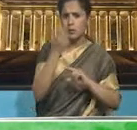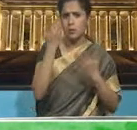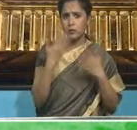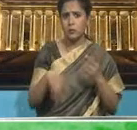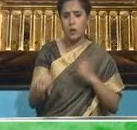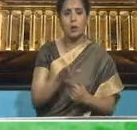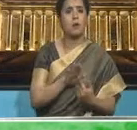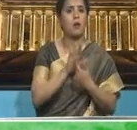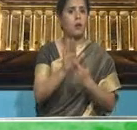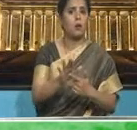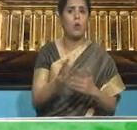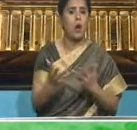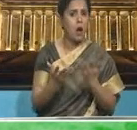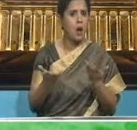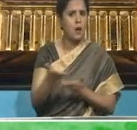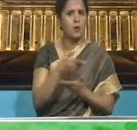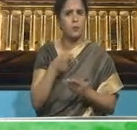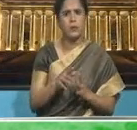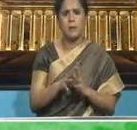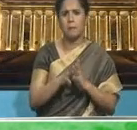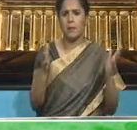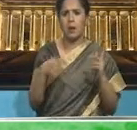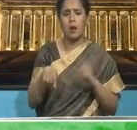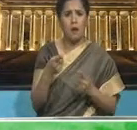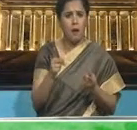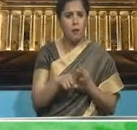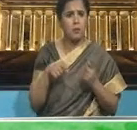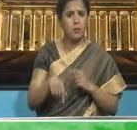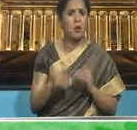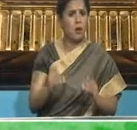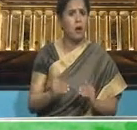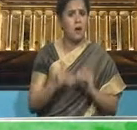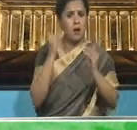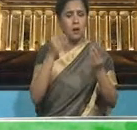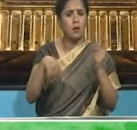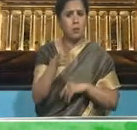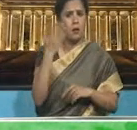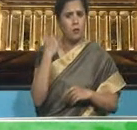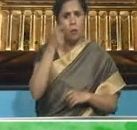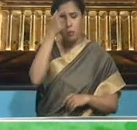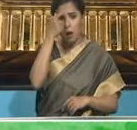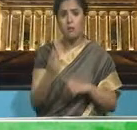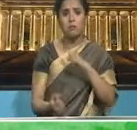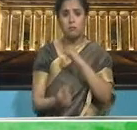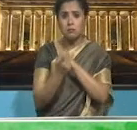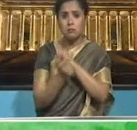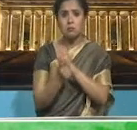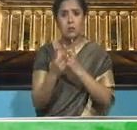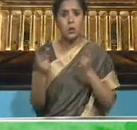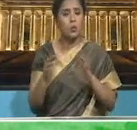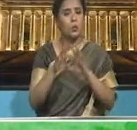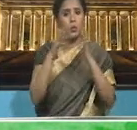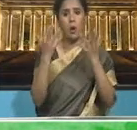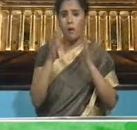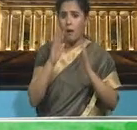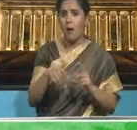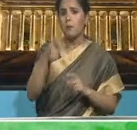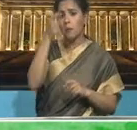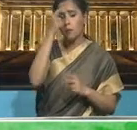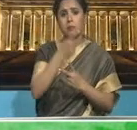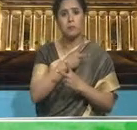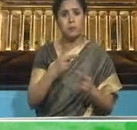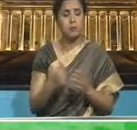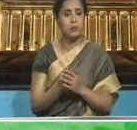comes against the backdrop of high economic uncertainties around the world.